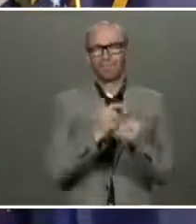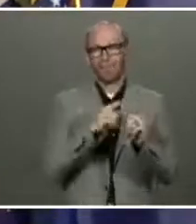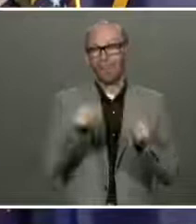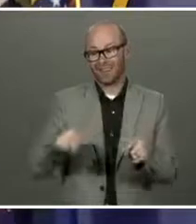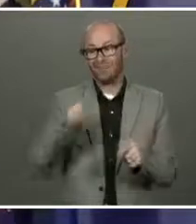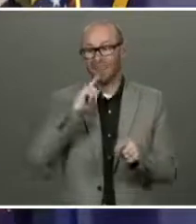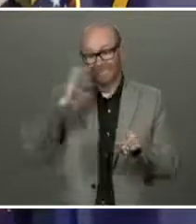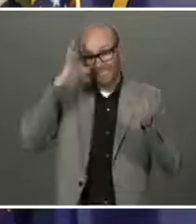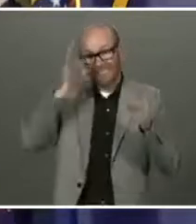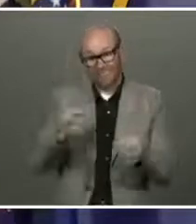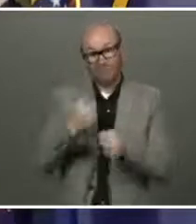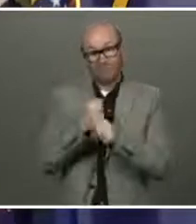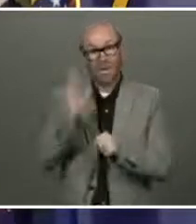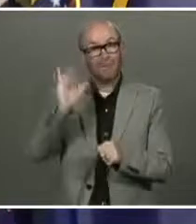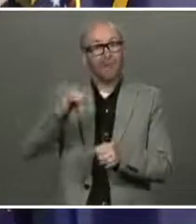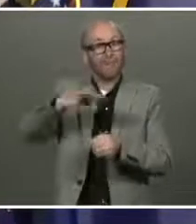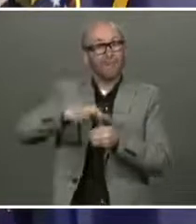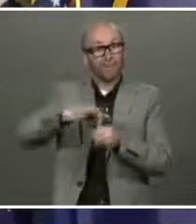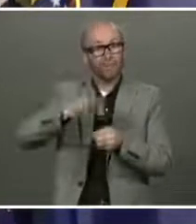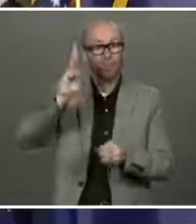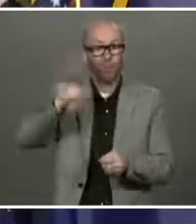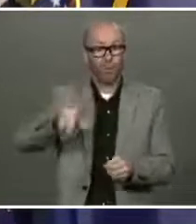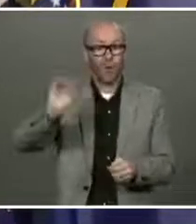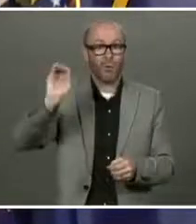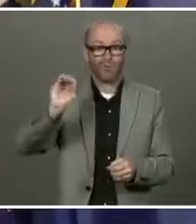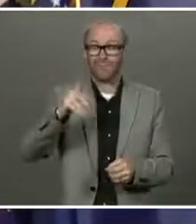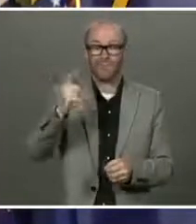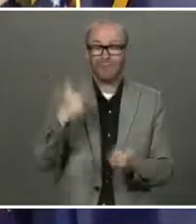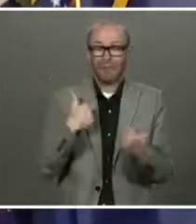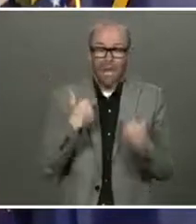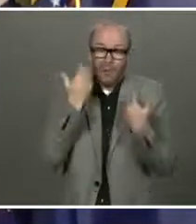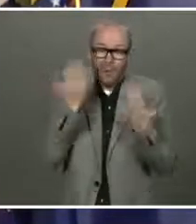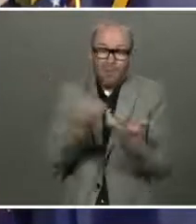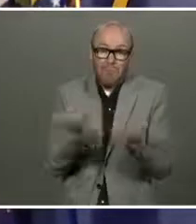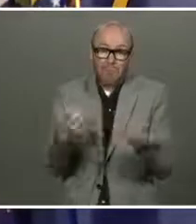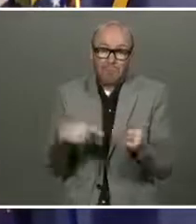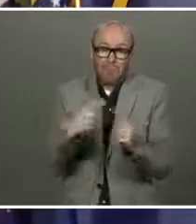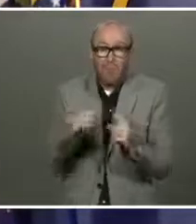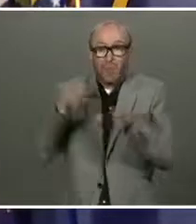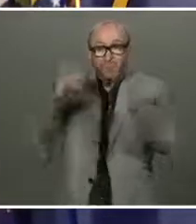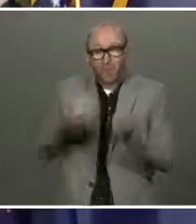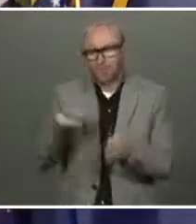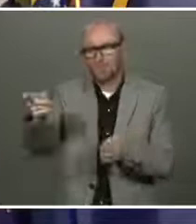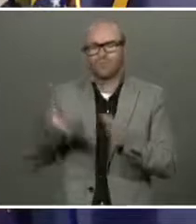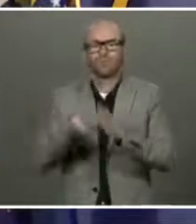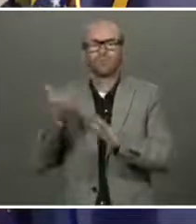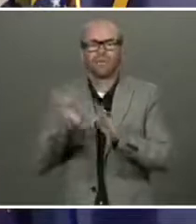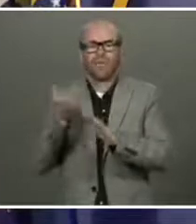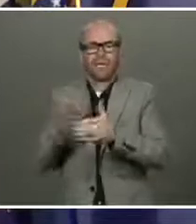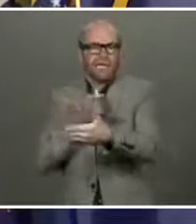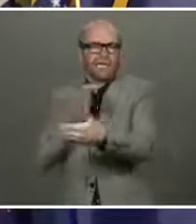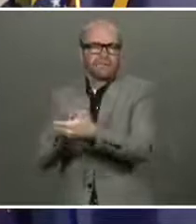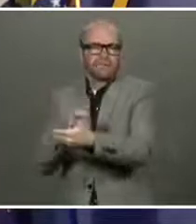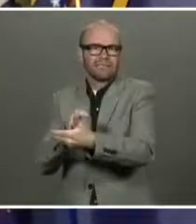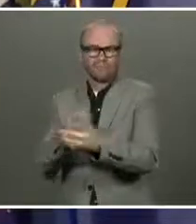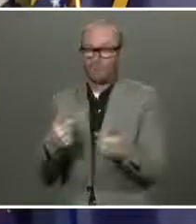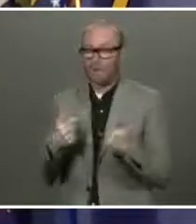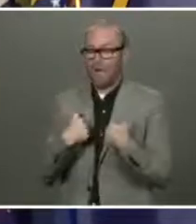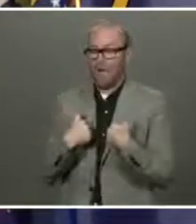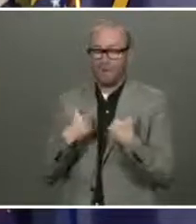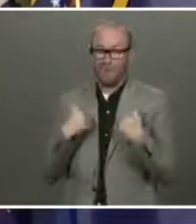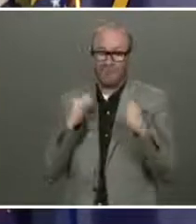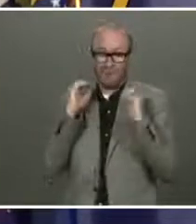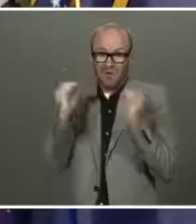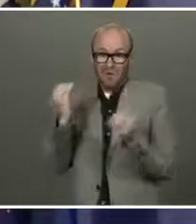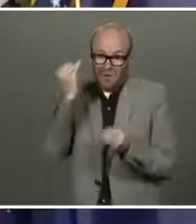that was made by the voters of Wyoming. I don't know much about the person she ran against. And so I have no